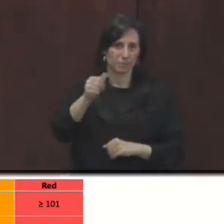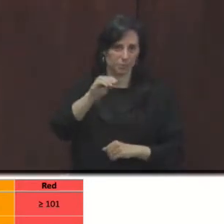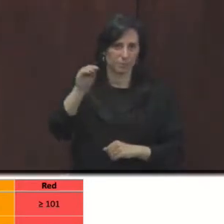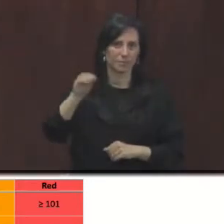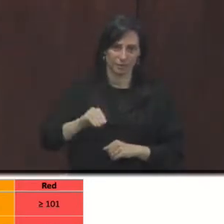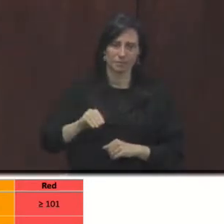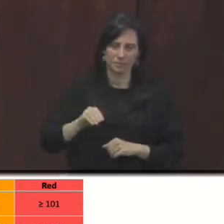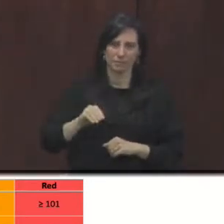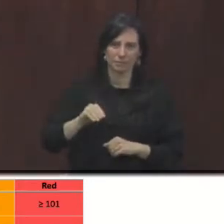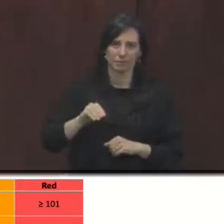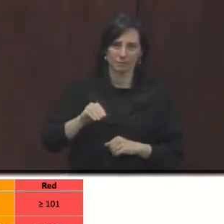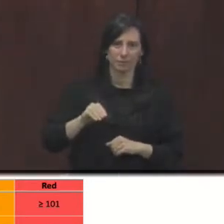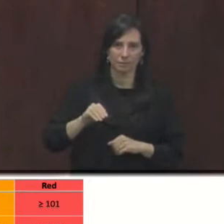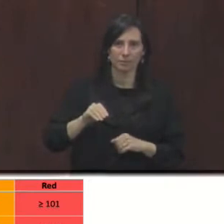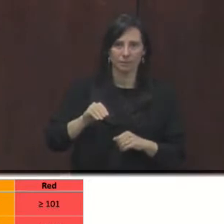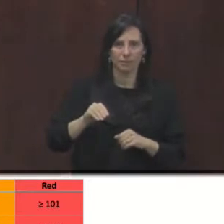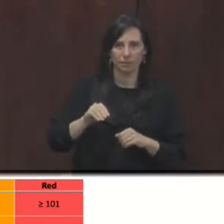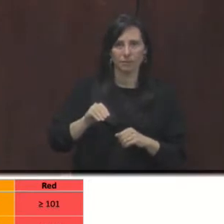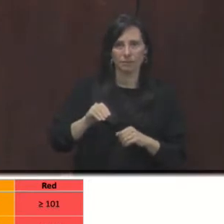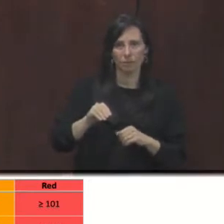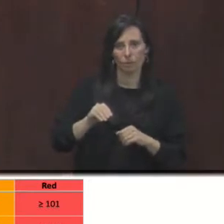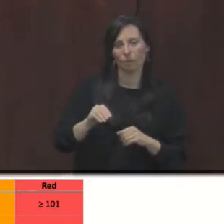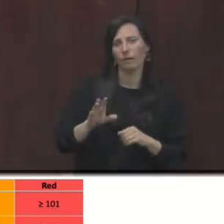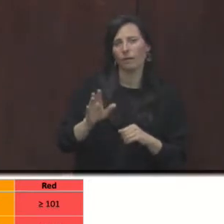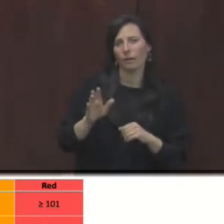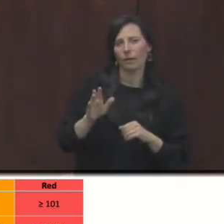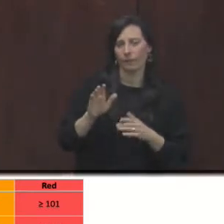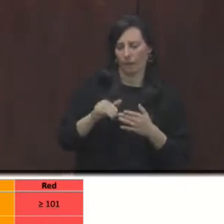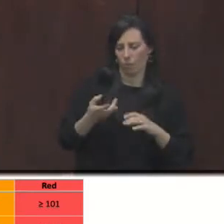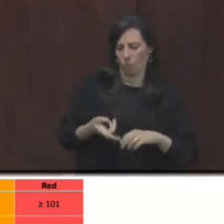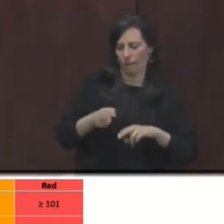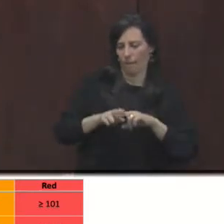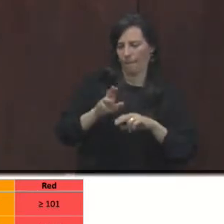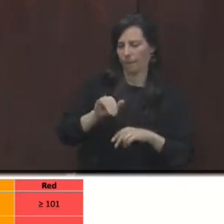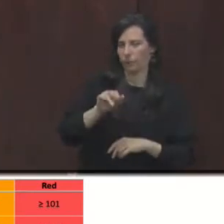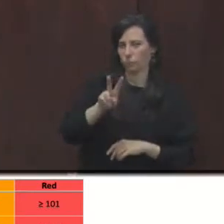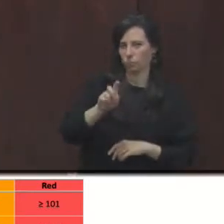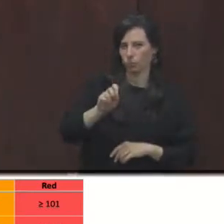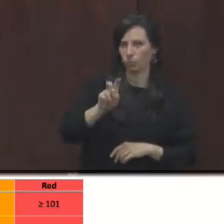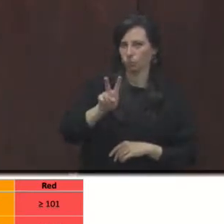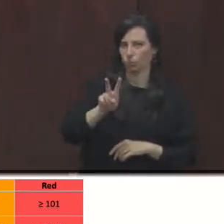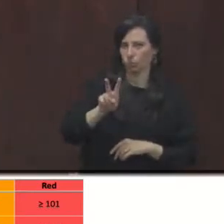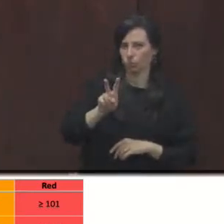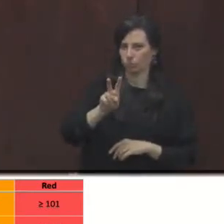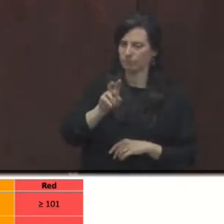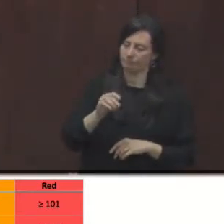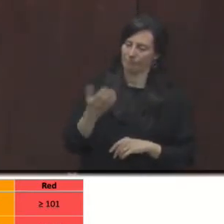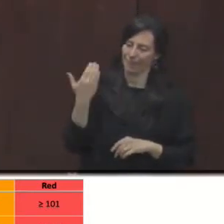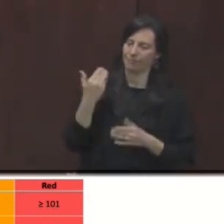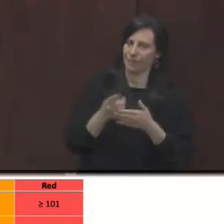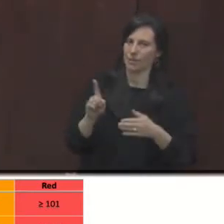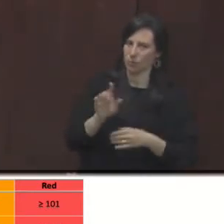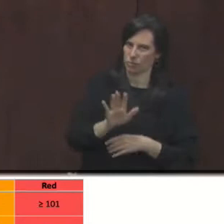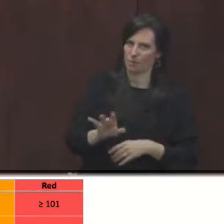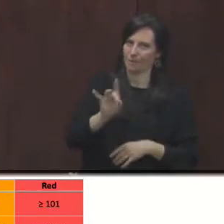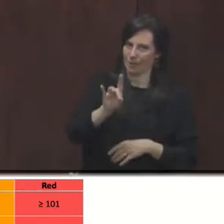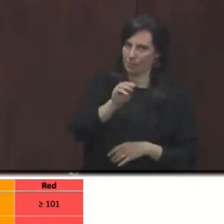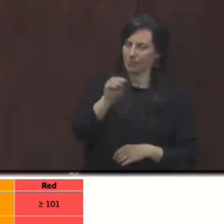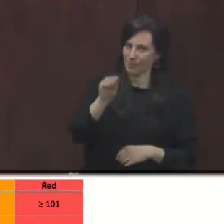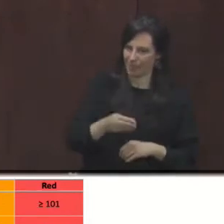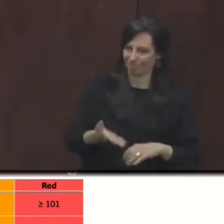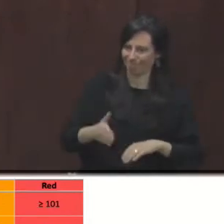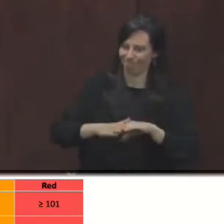we saw that increase by 2.2 percentage points from last week. And testing, as I mentioned, in